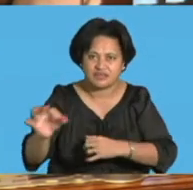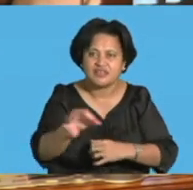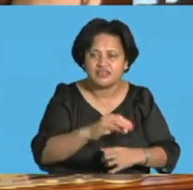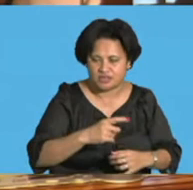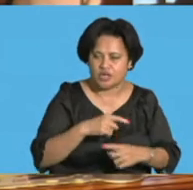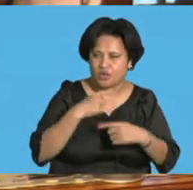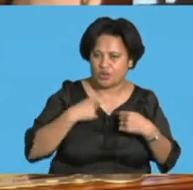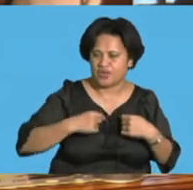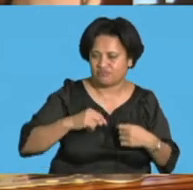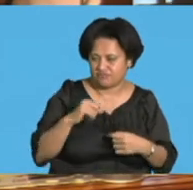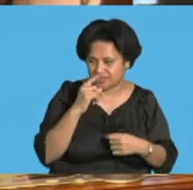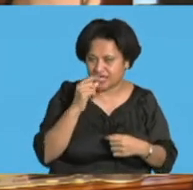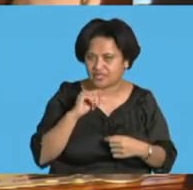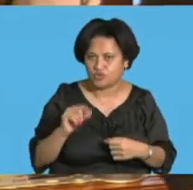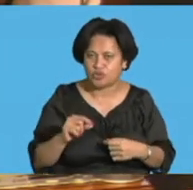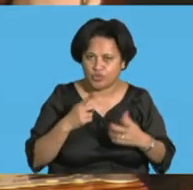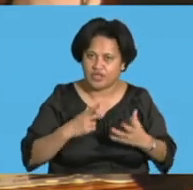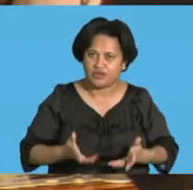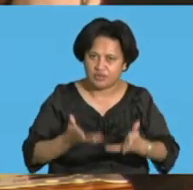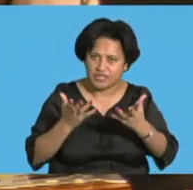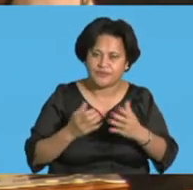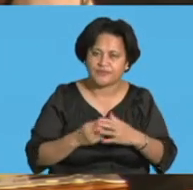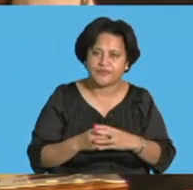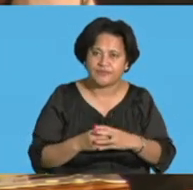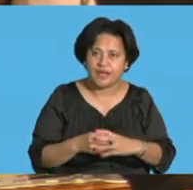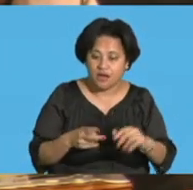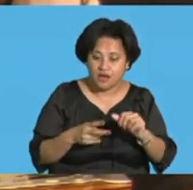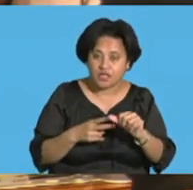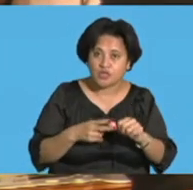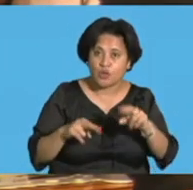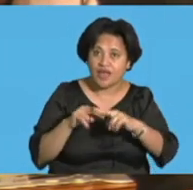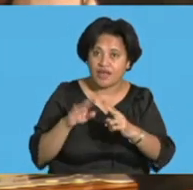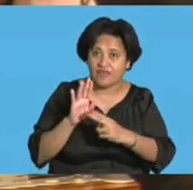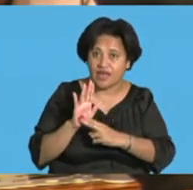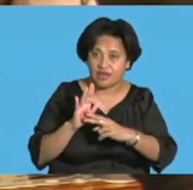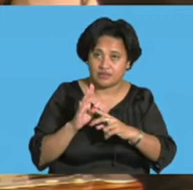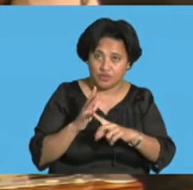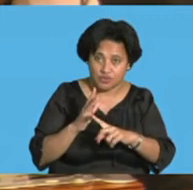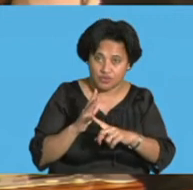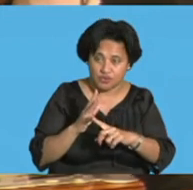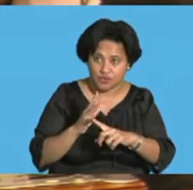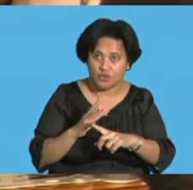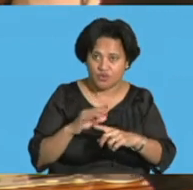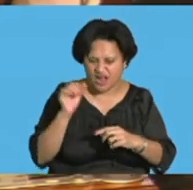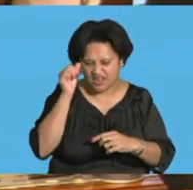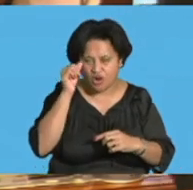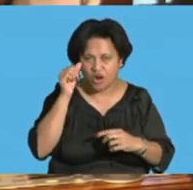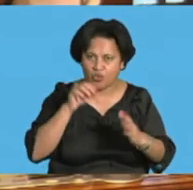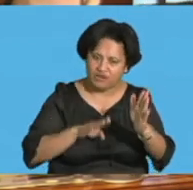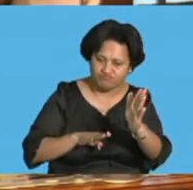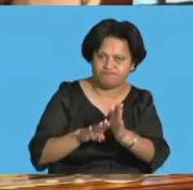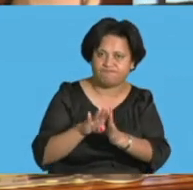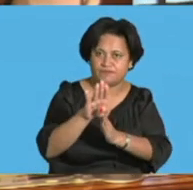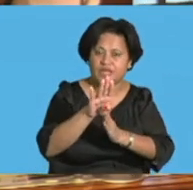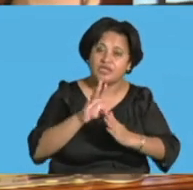this. Mr. Speaker, with our newly installed Council for our National University, I am confident that FNU will rise to new heights. To support